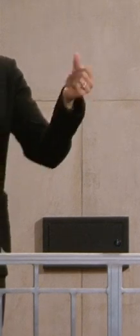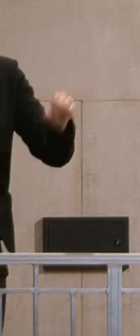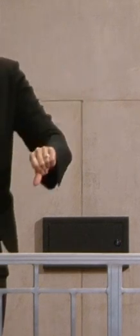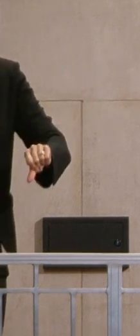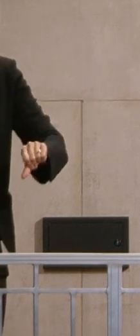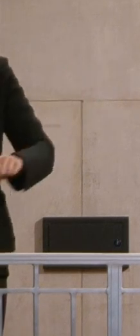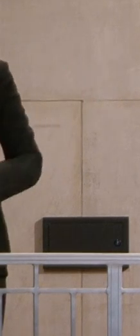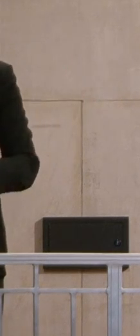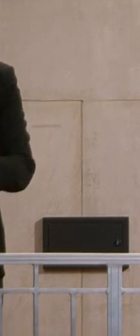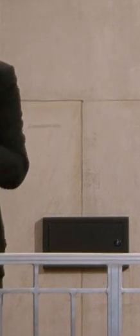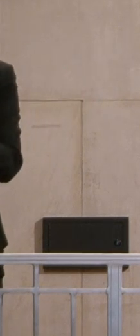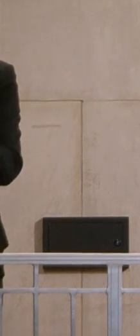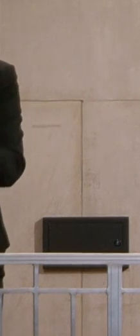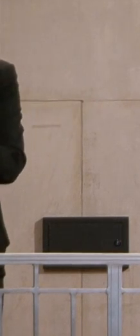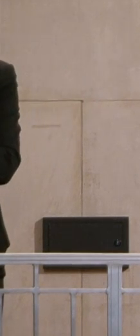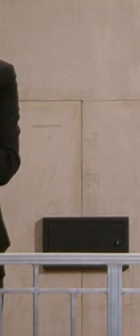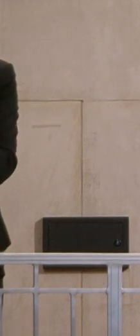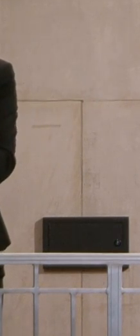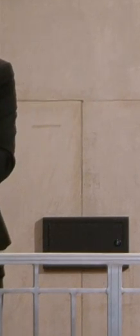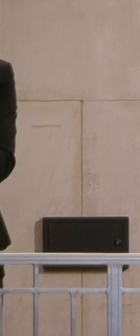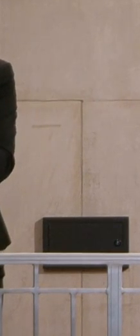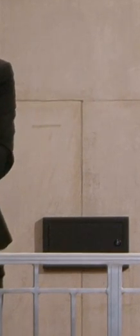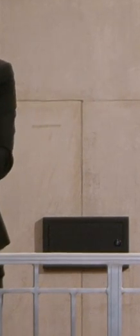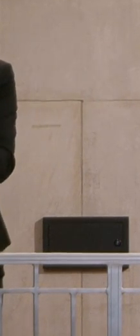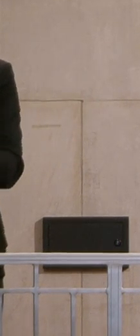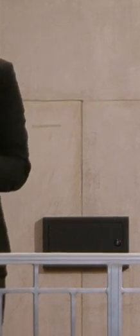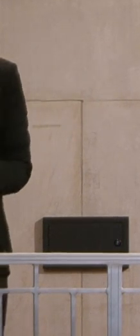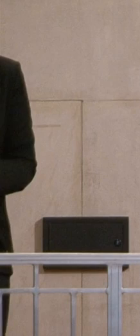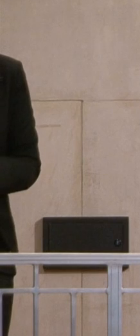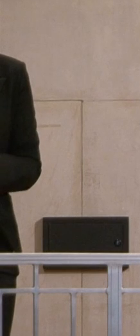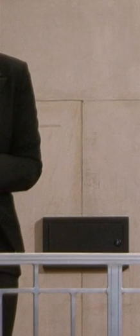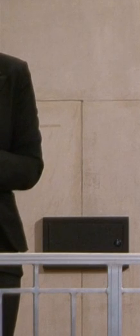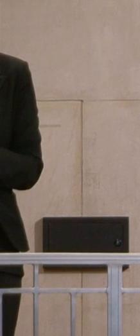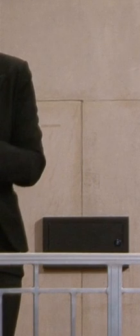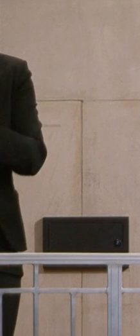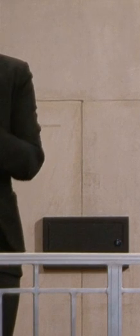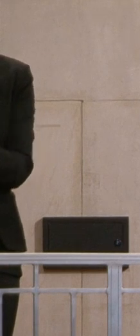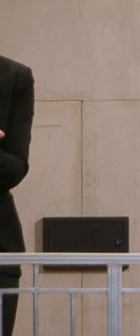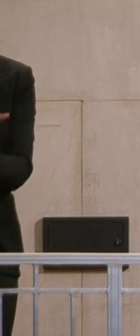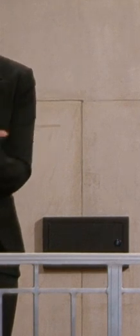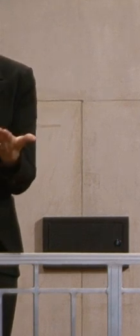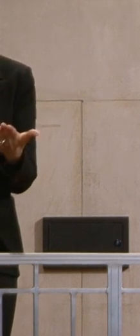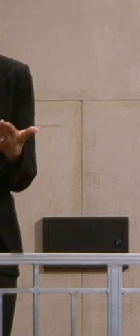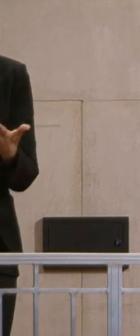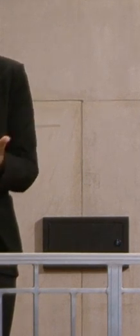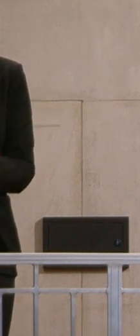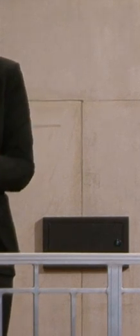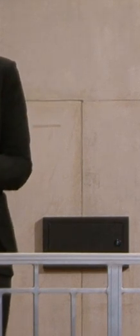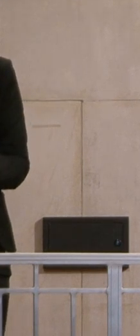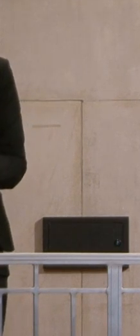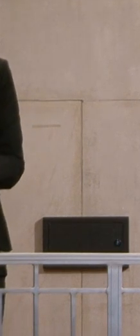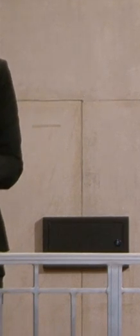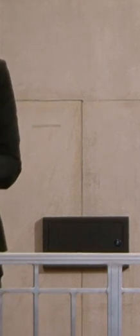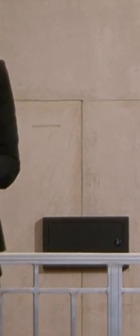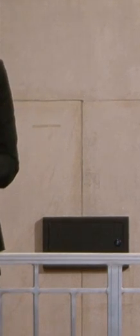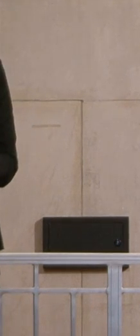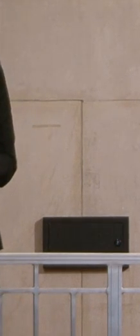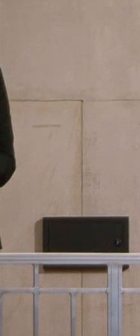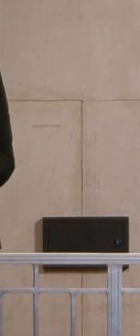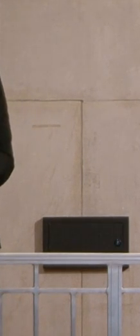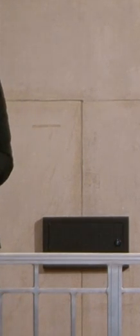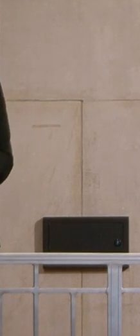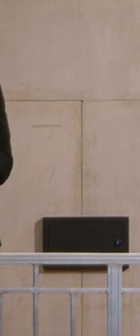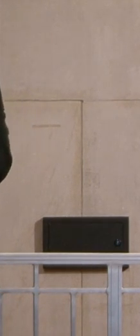same-sex relationship is sex-based discrimination. And yes, recognizing that barring a transgender worker